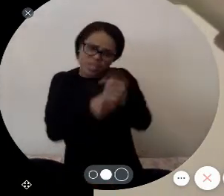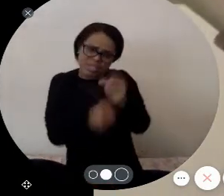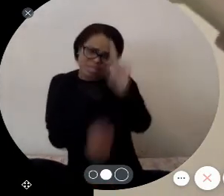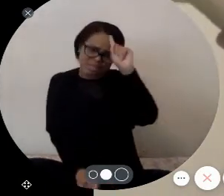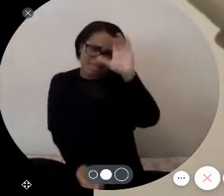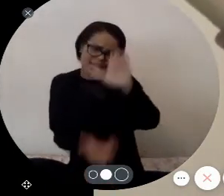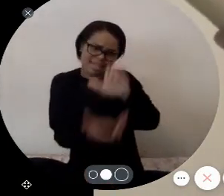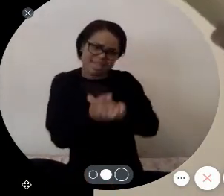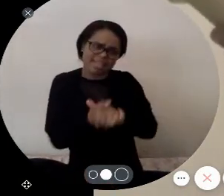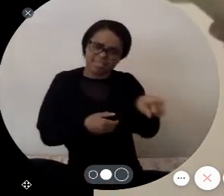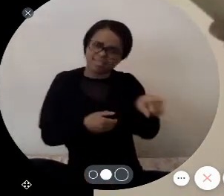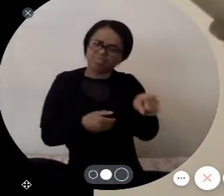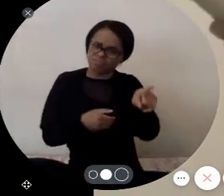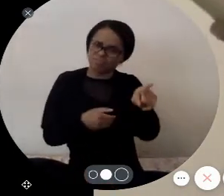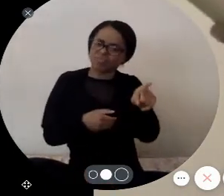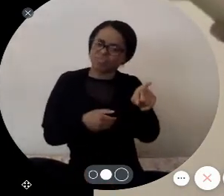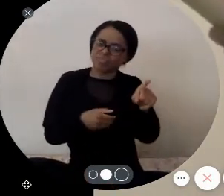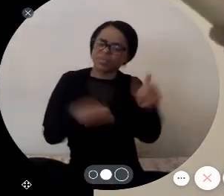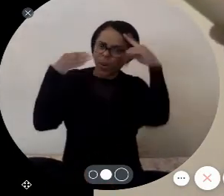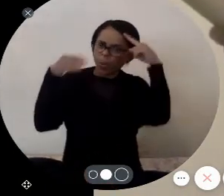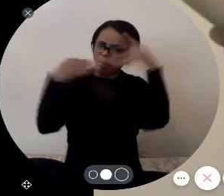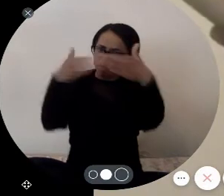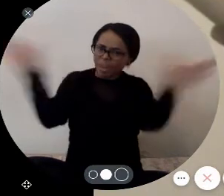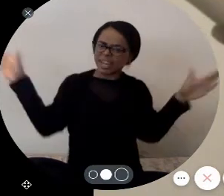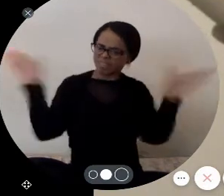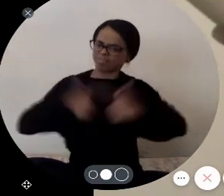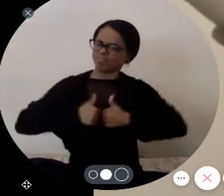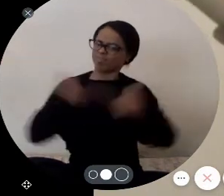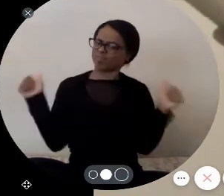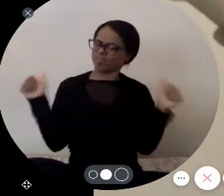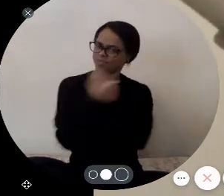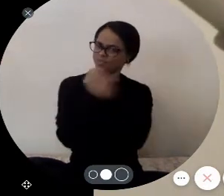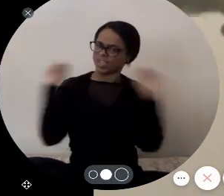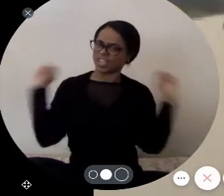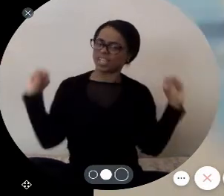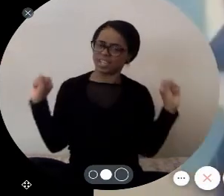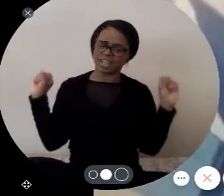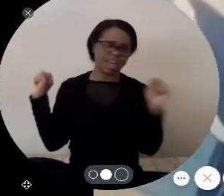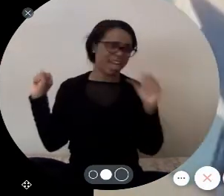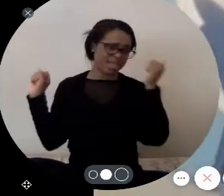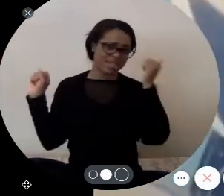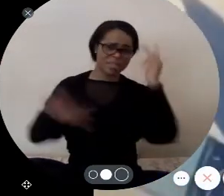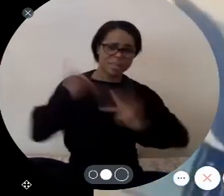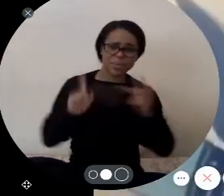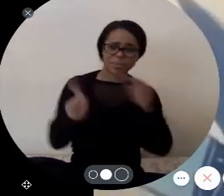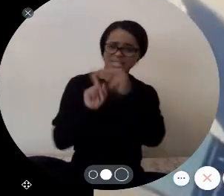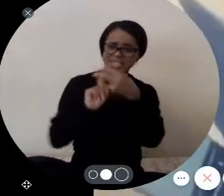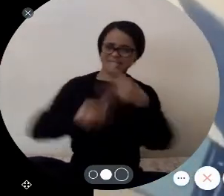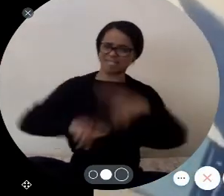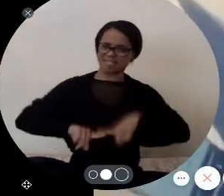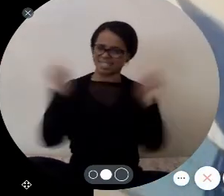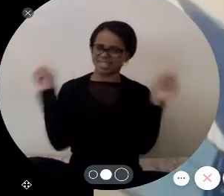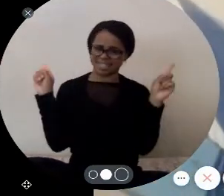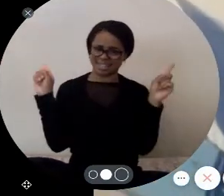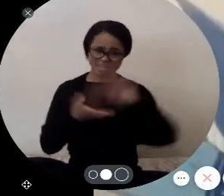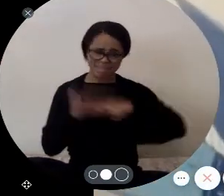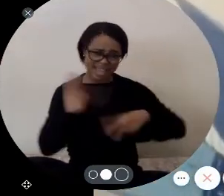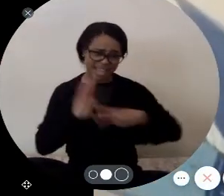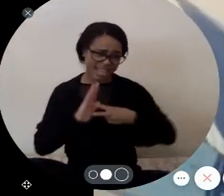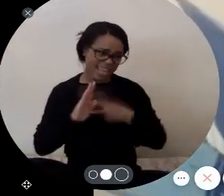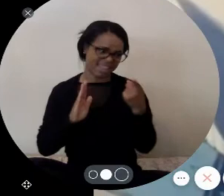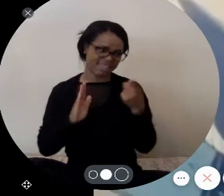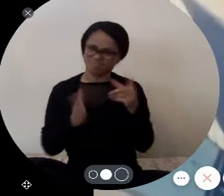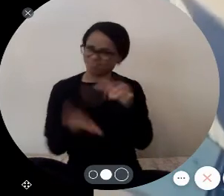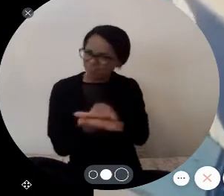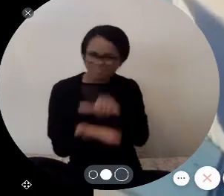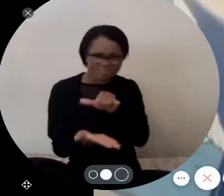set Cordelia free. Just because another can't see this world like you doesn't make things